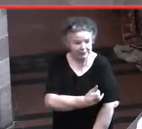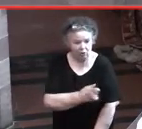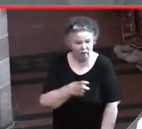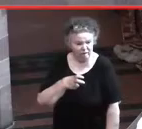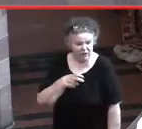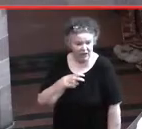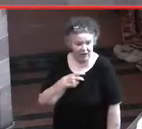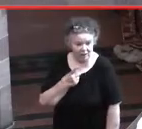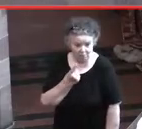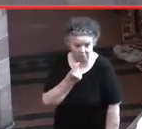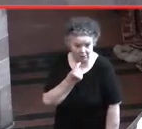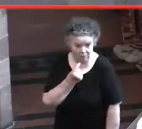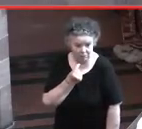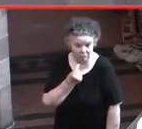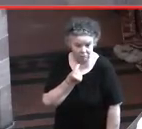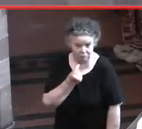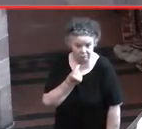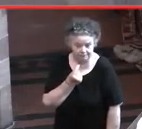fear.